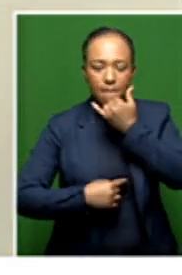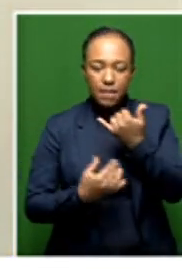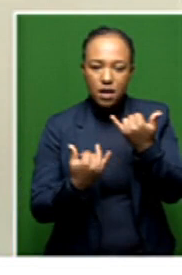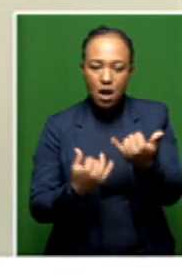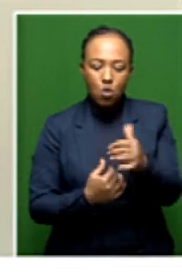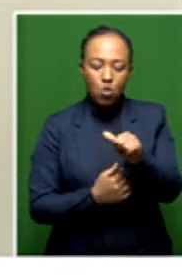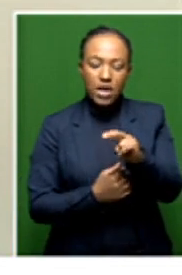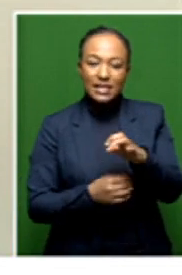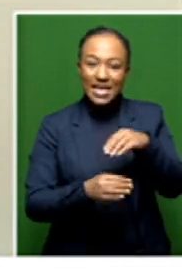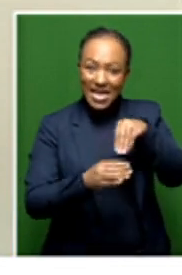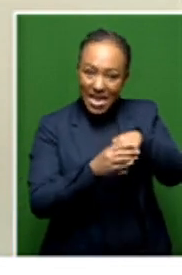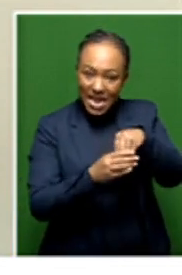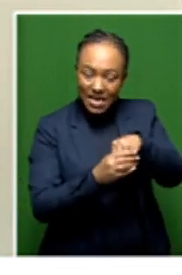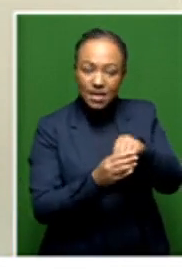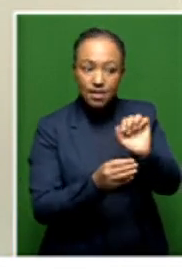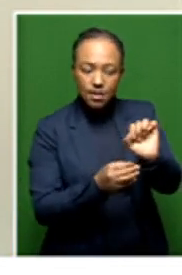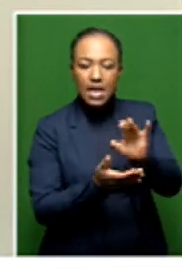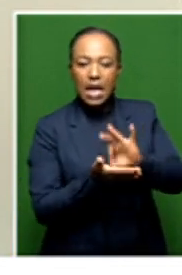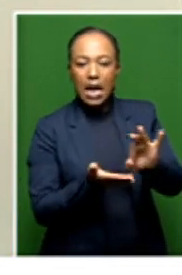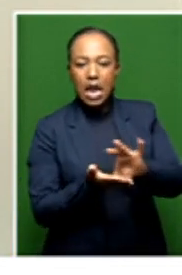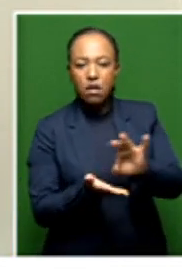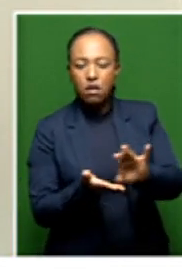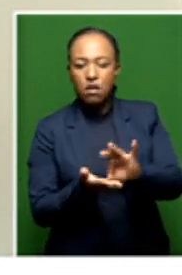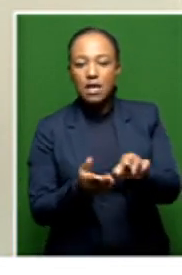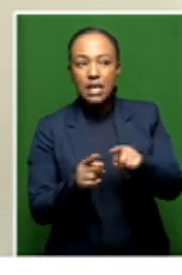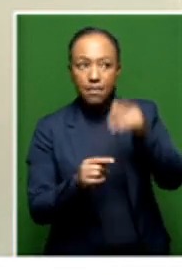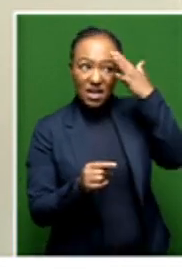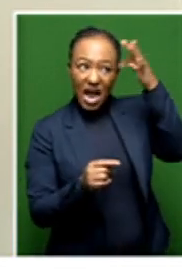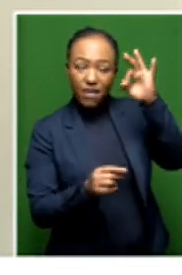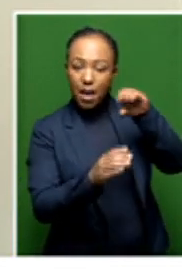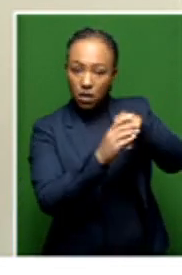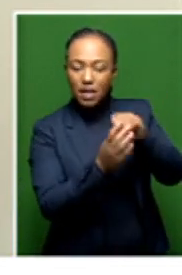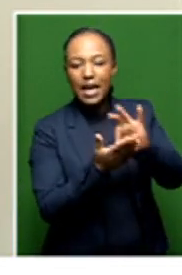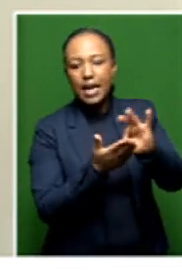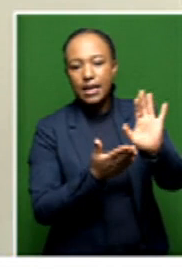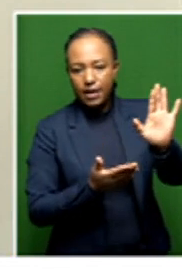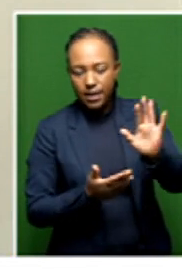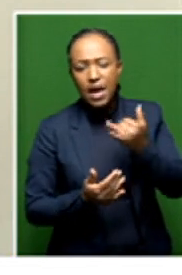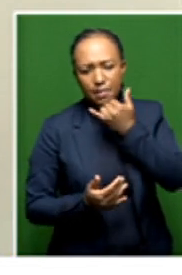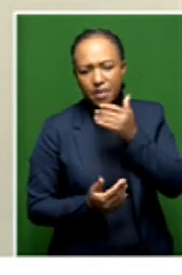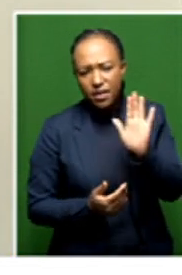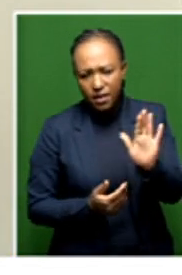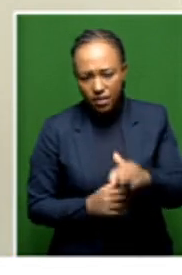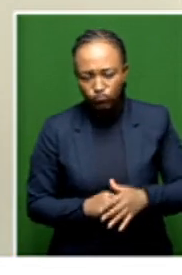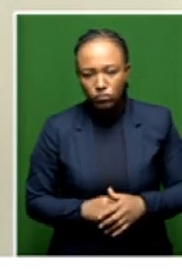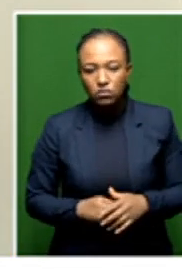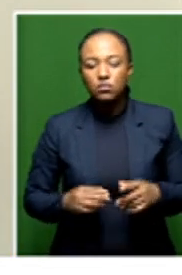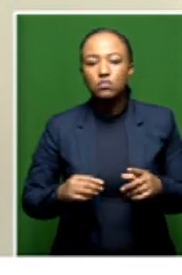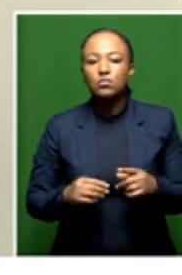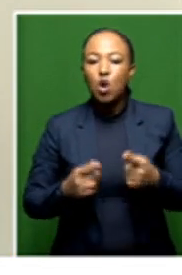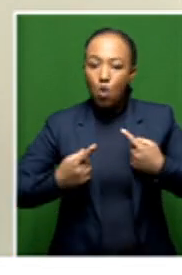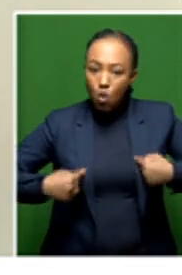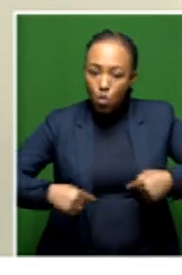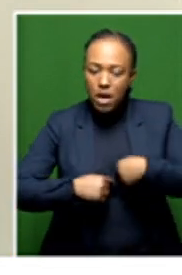clean-up internally in the ANC and also at the level of the state. And I think we should assist the president